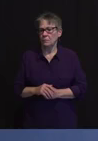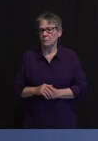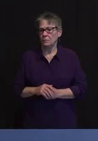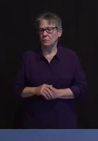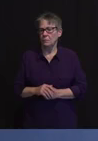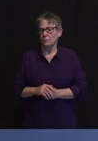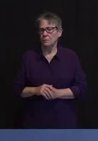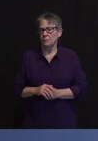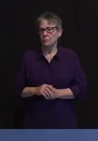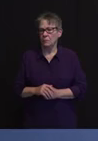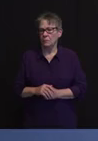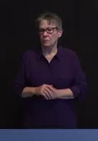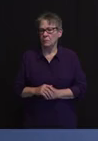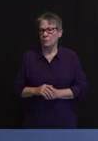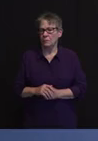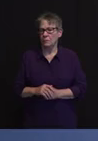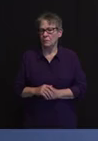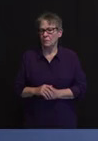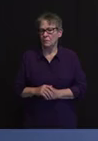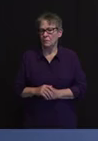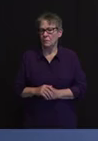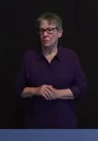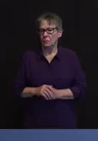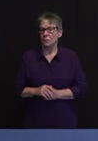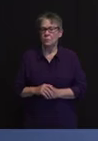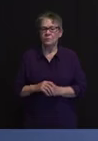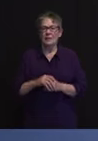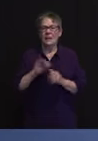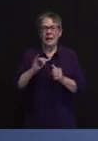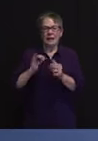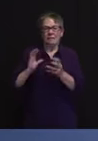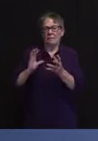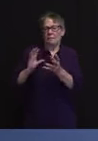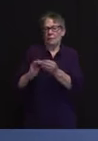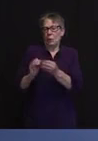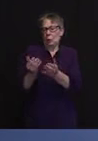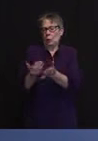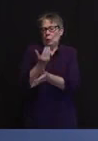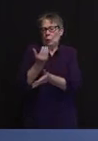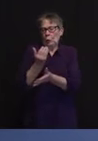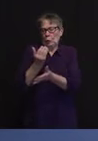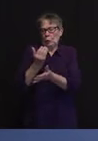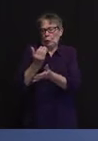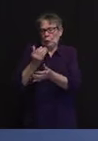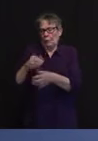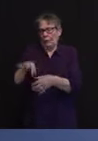state. And sadly, 94 new deaths have been reported for a total of